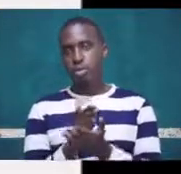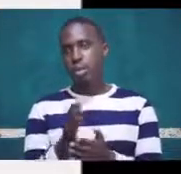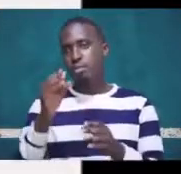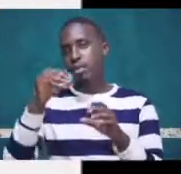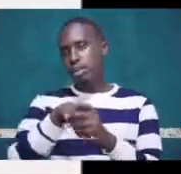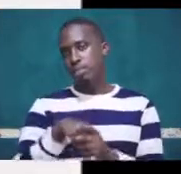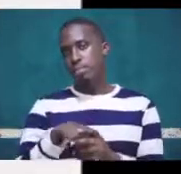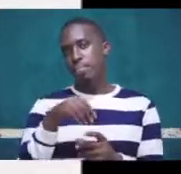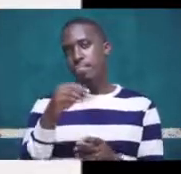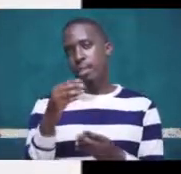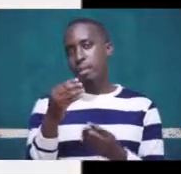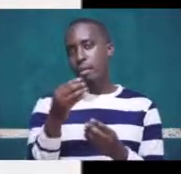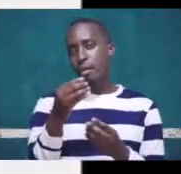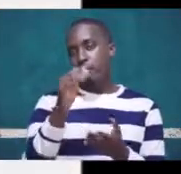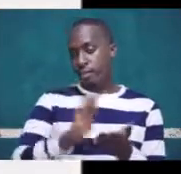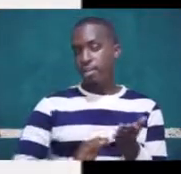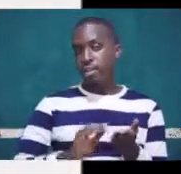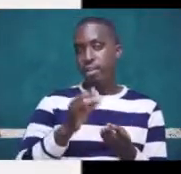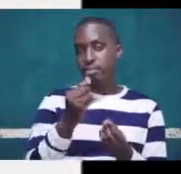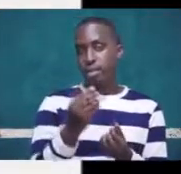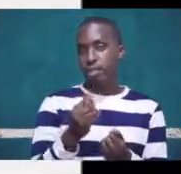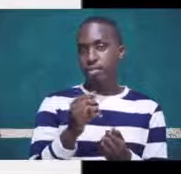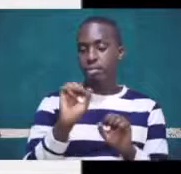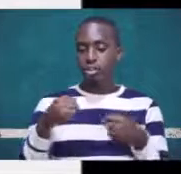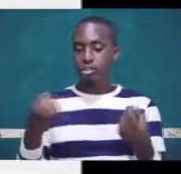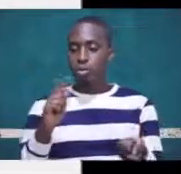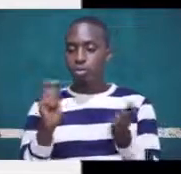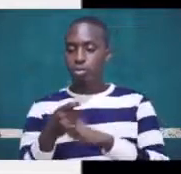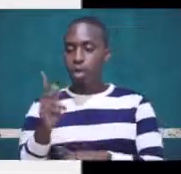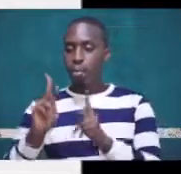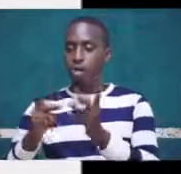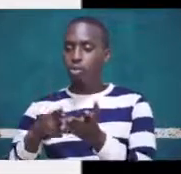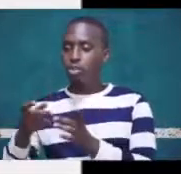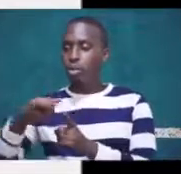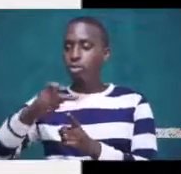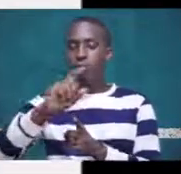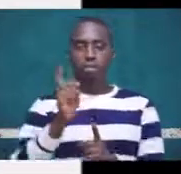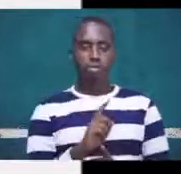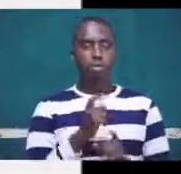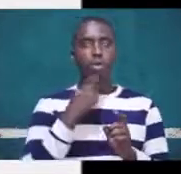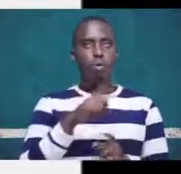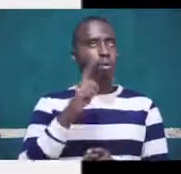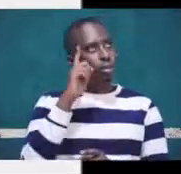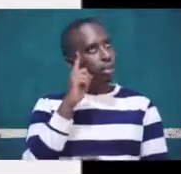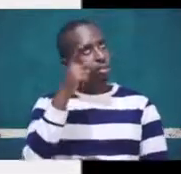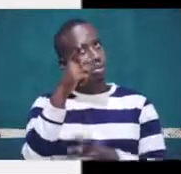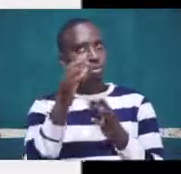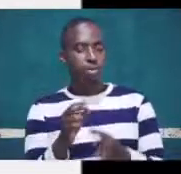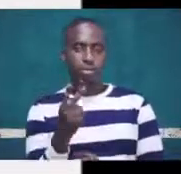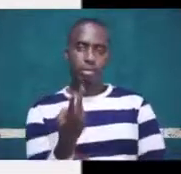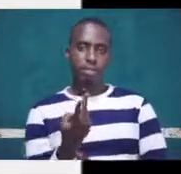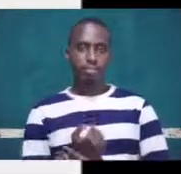price may not lead to an increase in quantity demanded. So you should be able to think of those 2